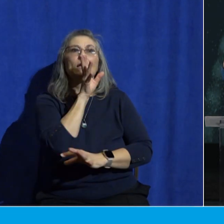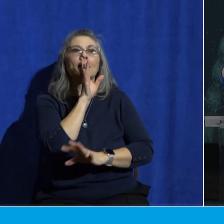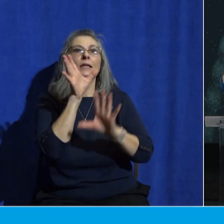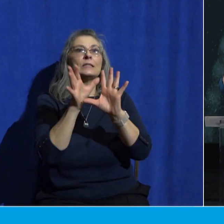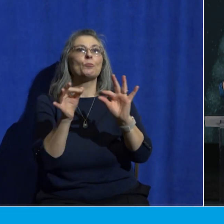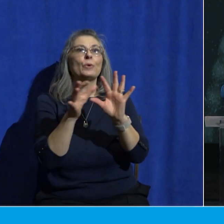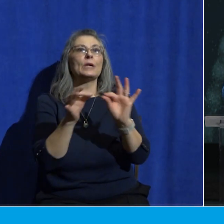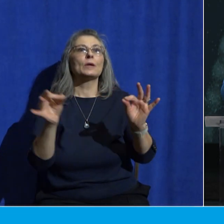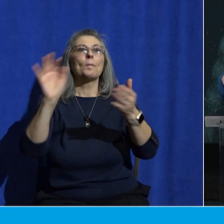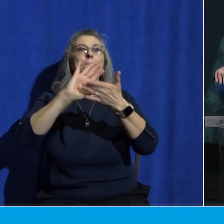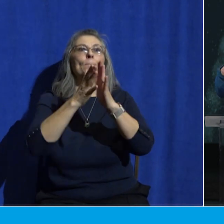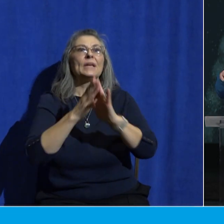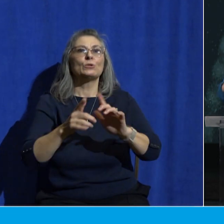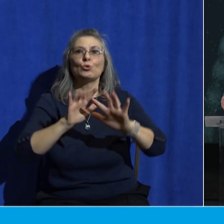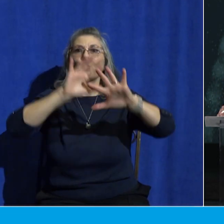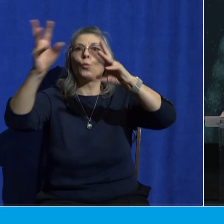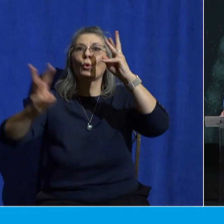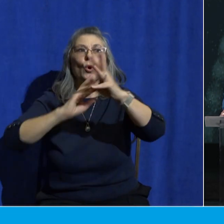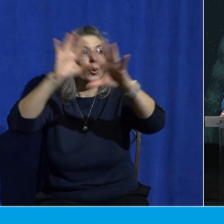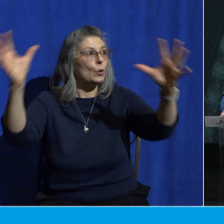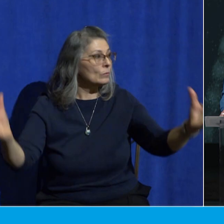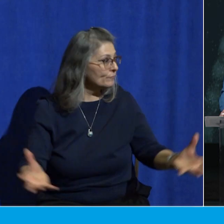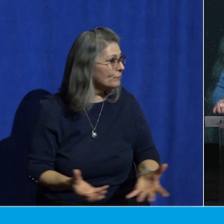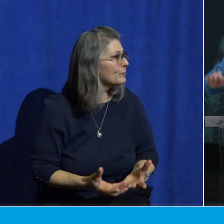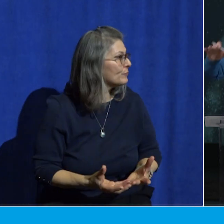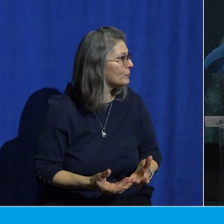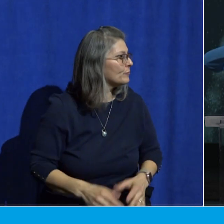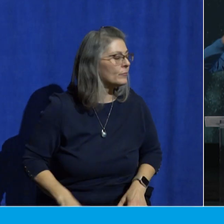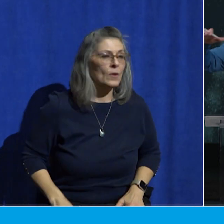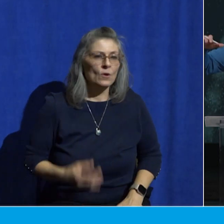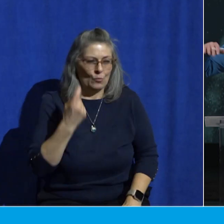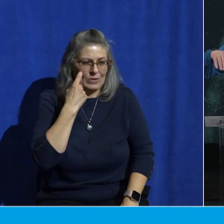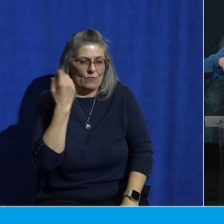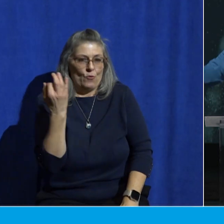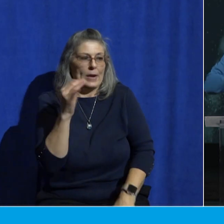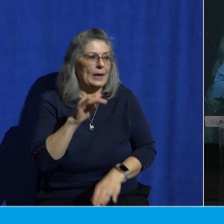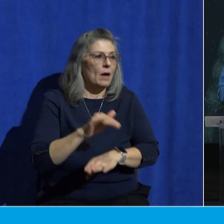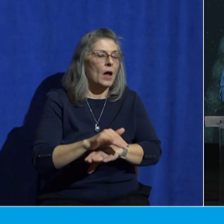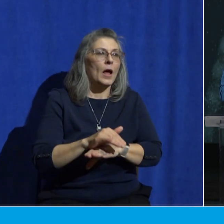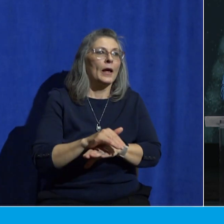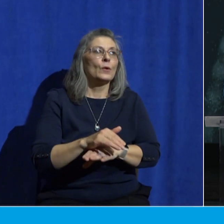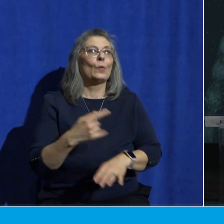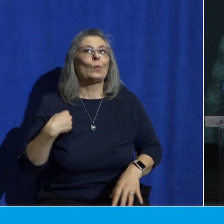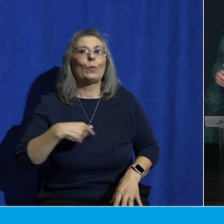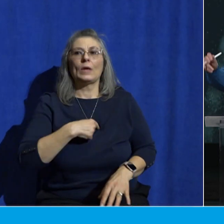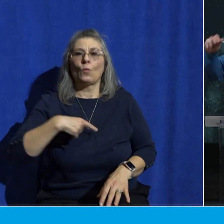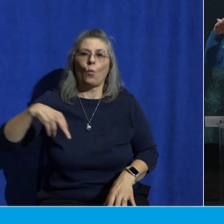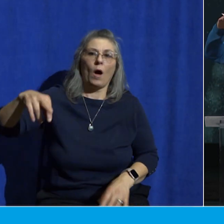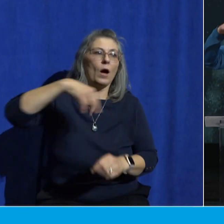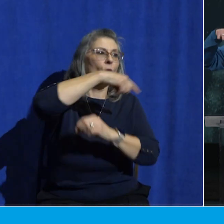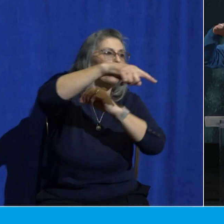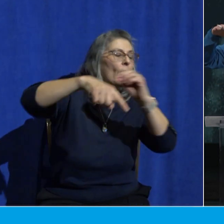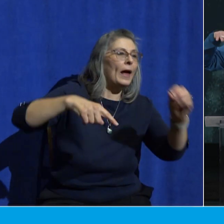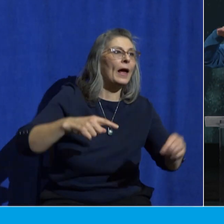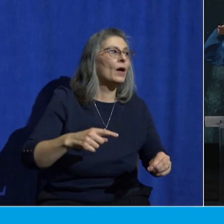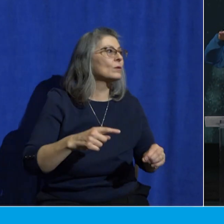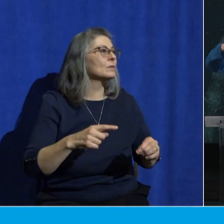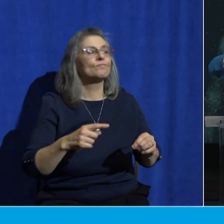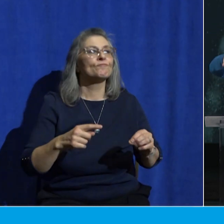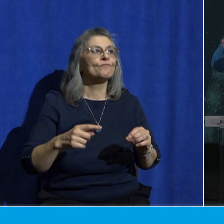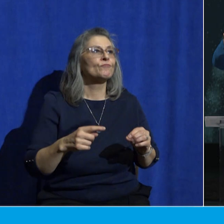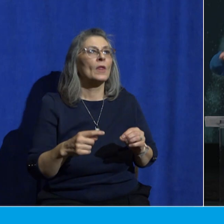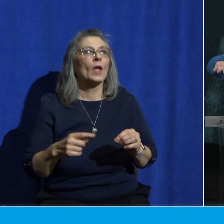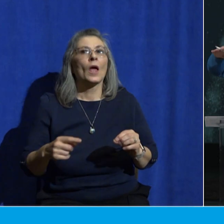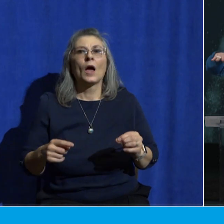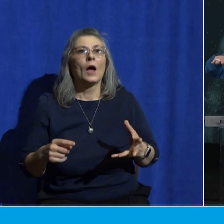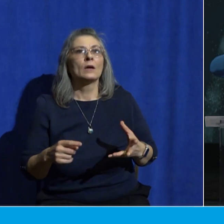other favorite moments from our prayer gathering Friday night, we just went around the auditorium at one point and shouted out the names of